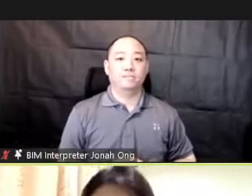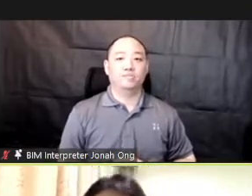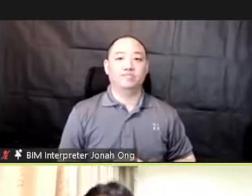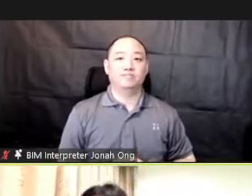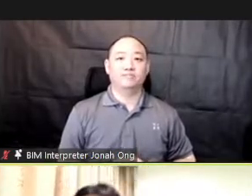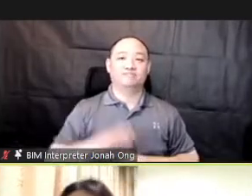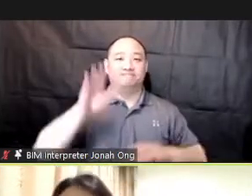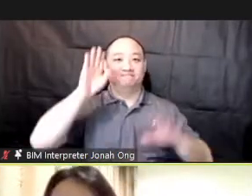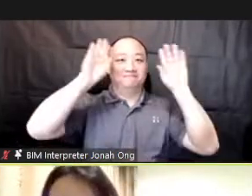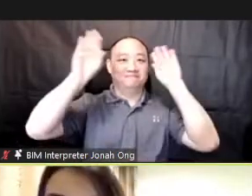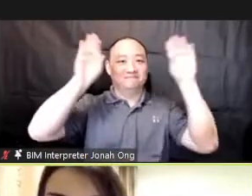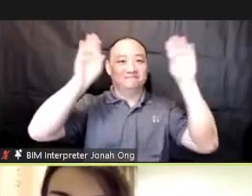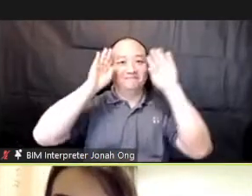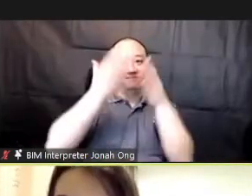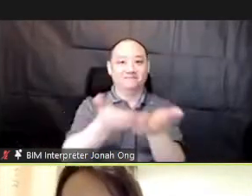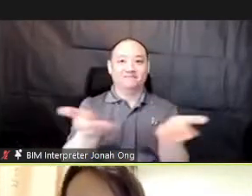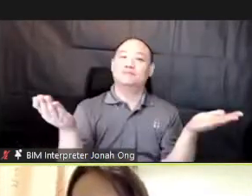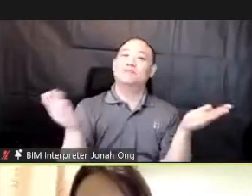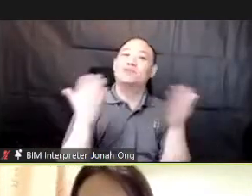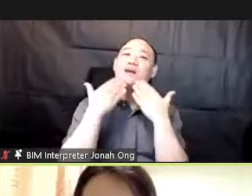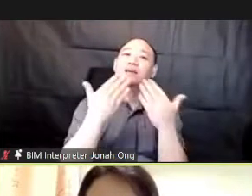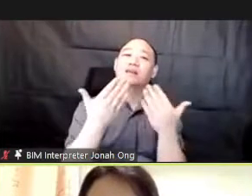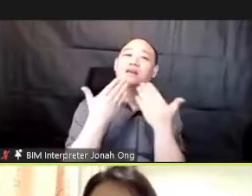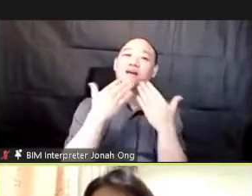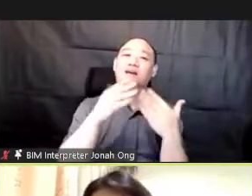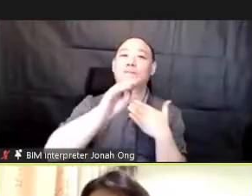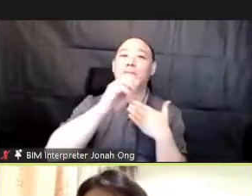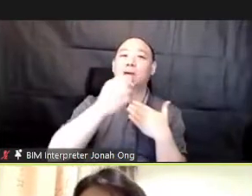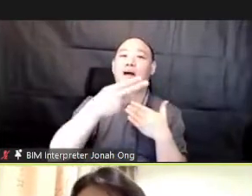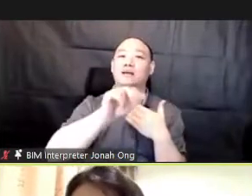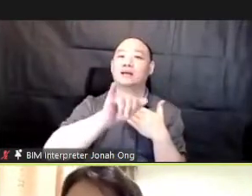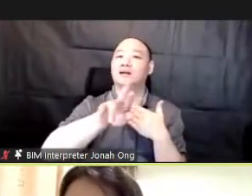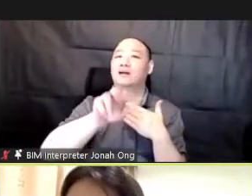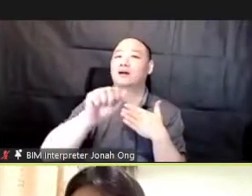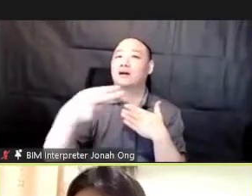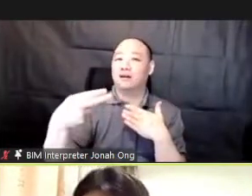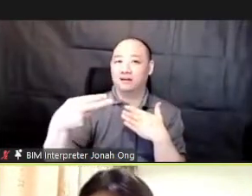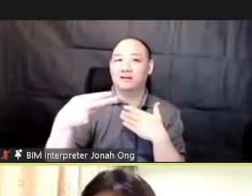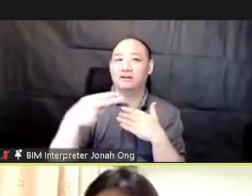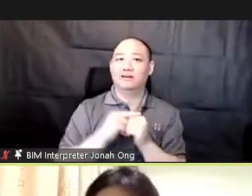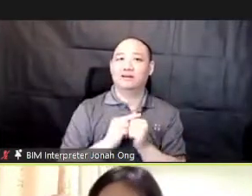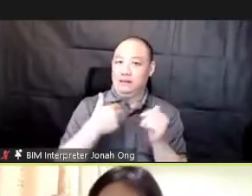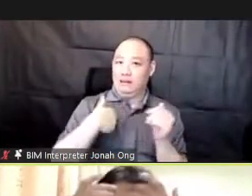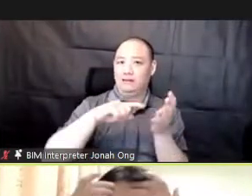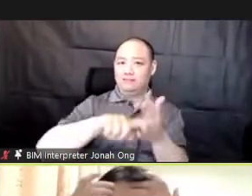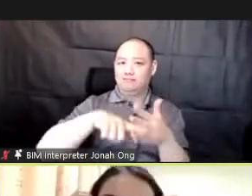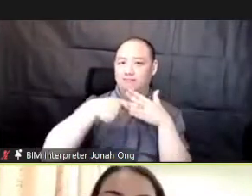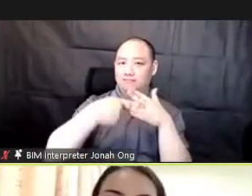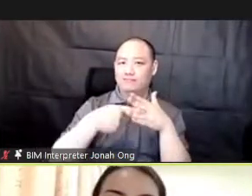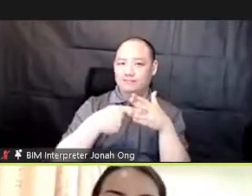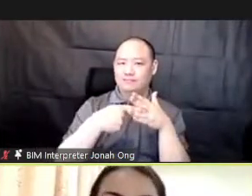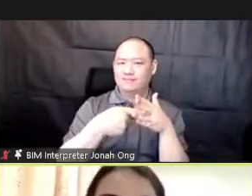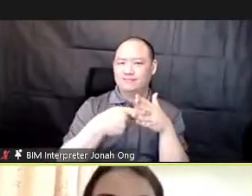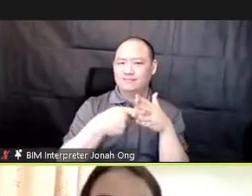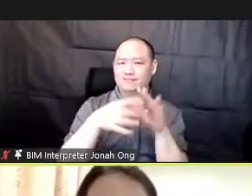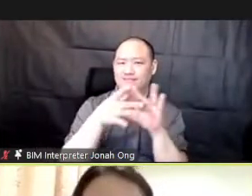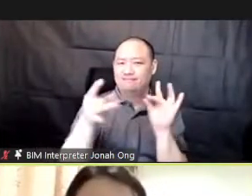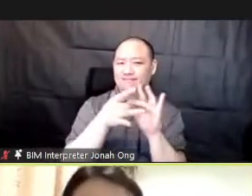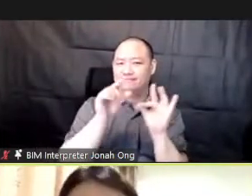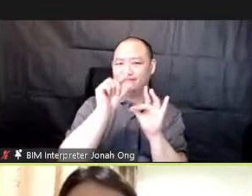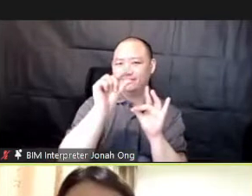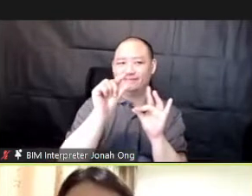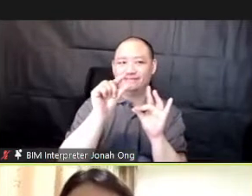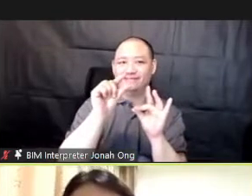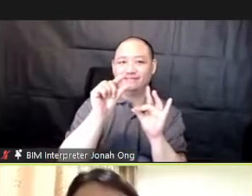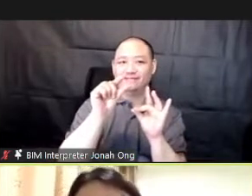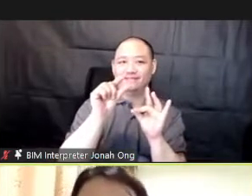Hi, everyone. Thank you so much, Mahirah. So I'll start with a bit of introduction. So I've worked in education for